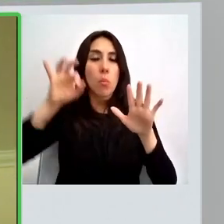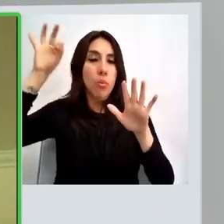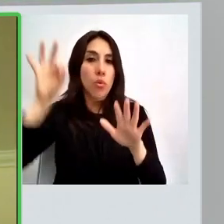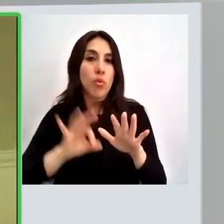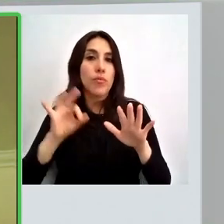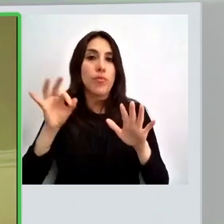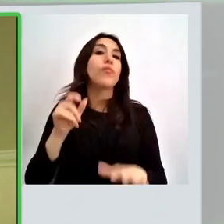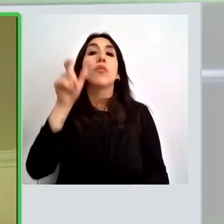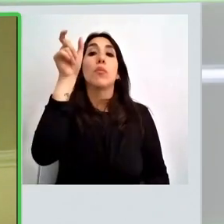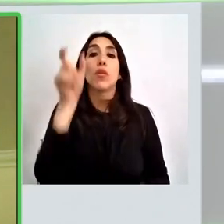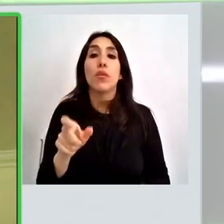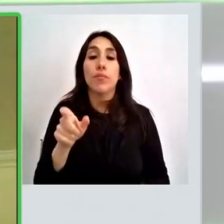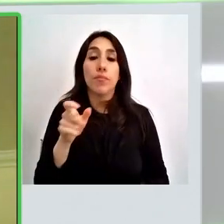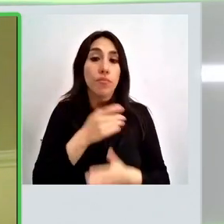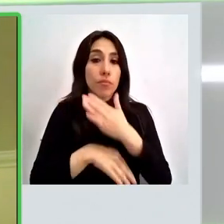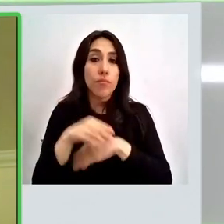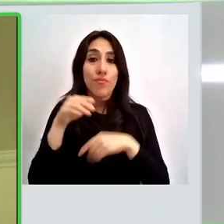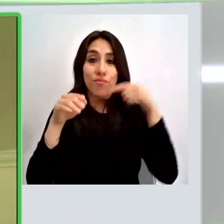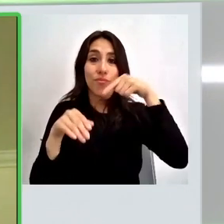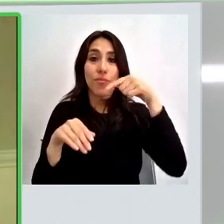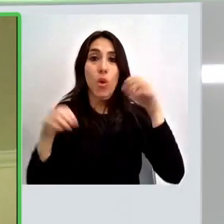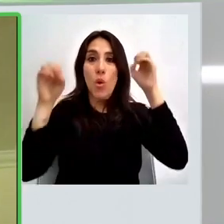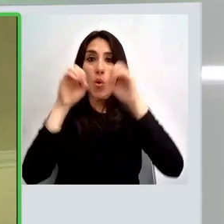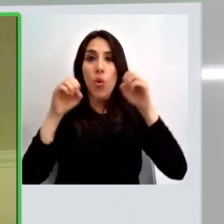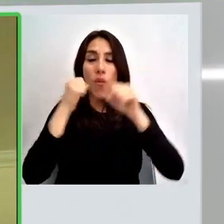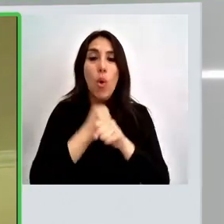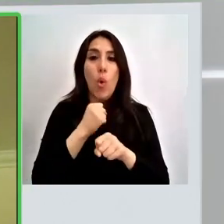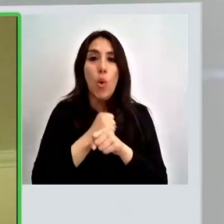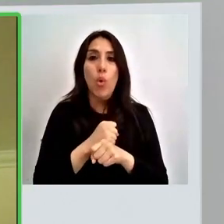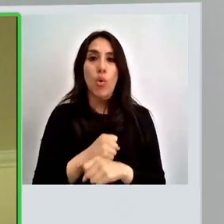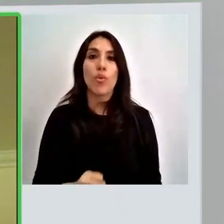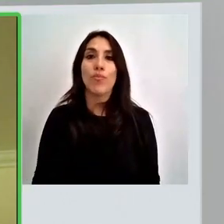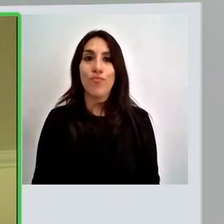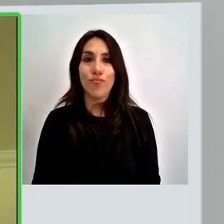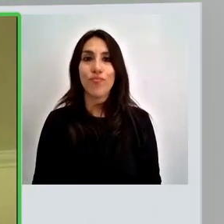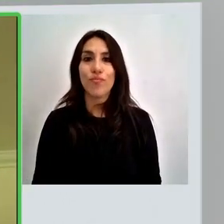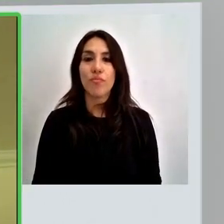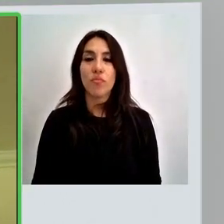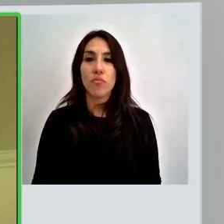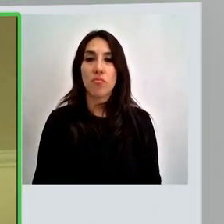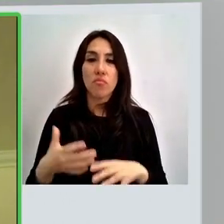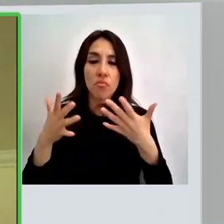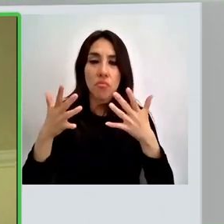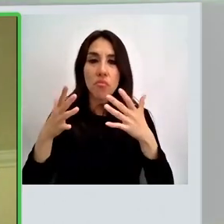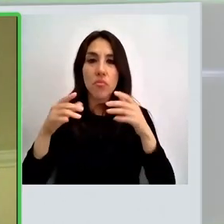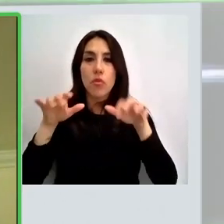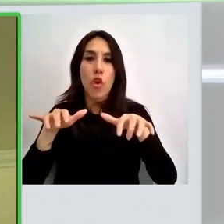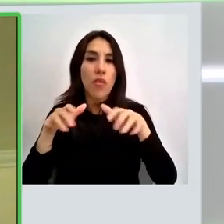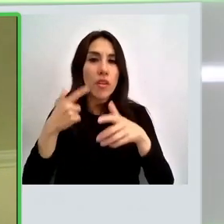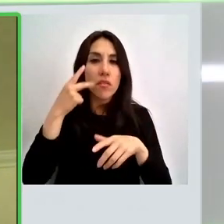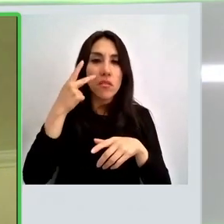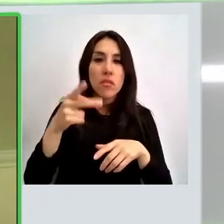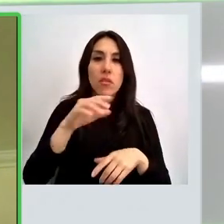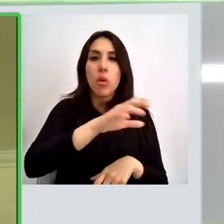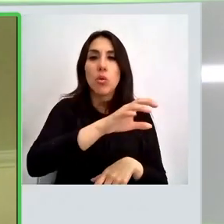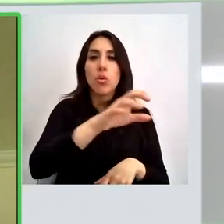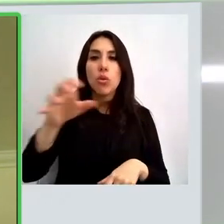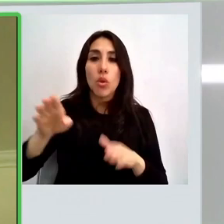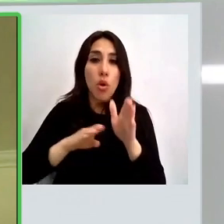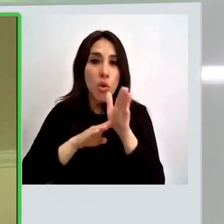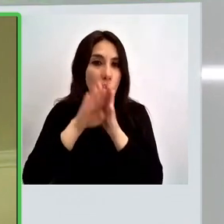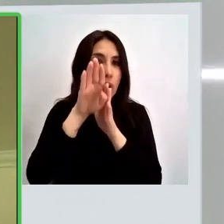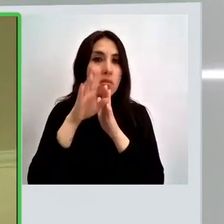The United Nations estimates that in developing countries, 80 to 90% of people with disabilities are unemployed.